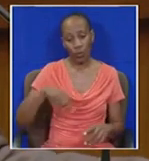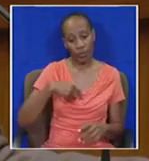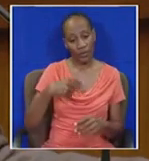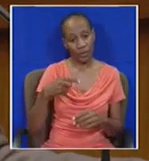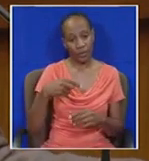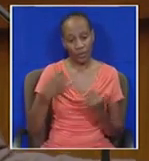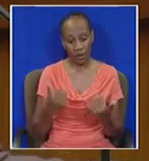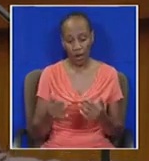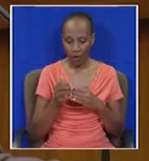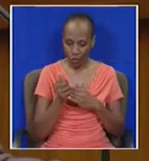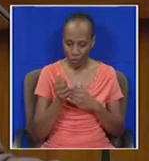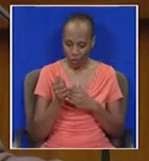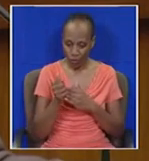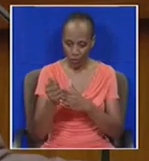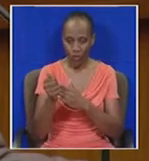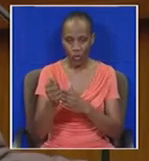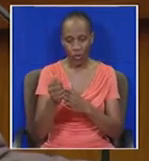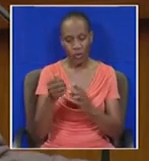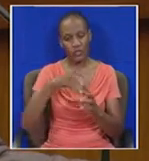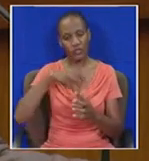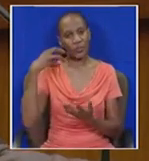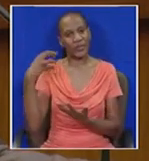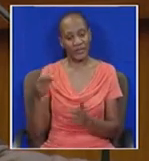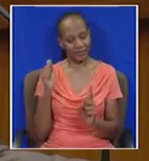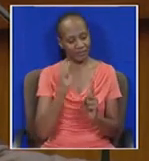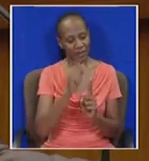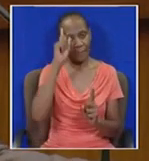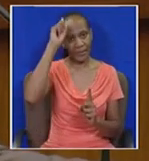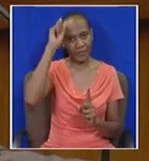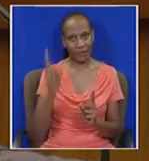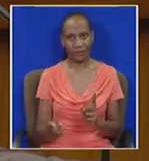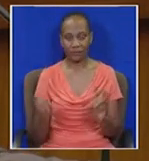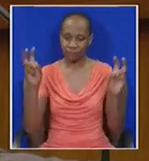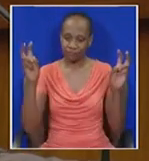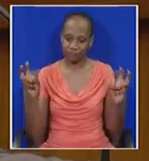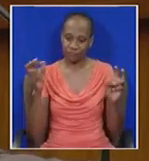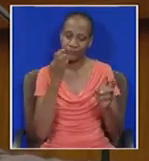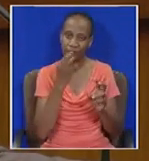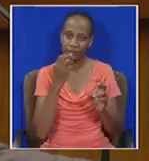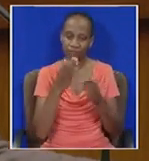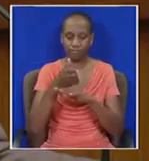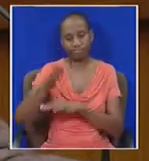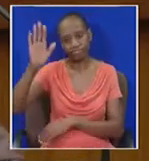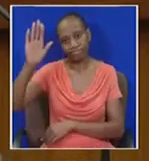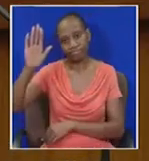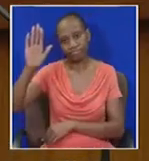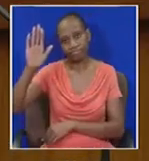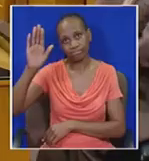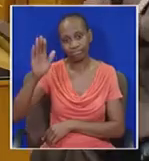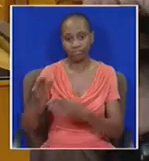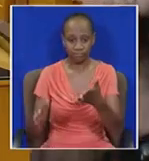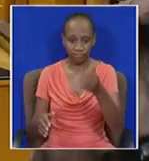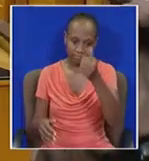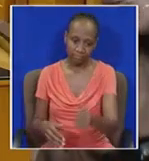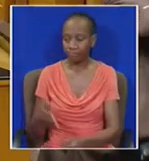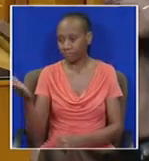of the icon Nelson Mandela, who said, Chair, Yes, Honorable Malema, Honorable Deputy